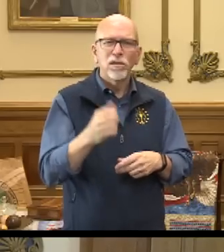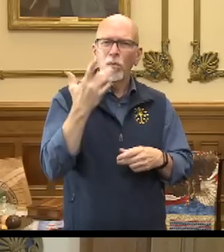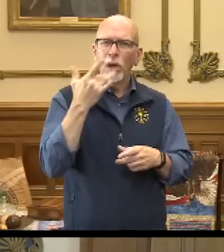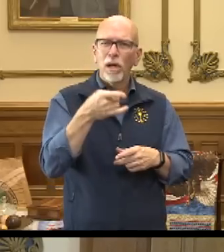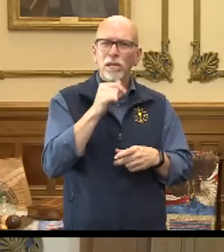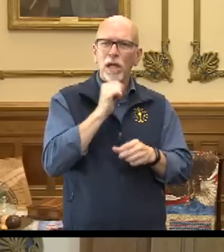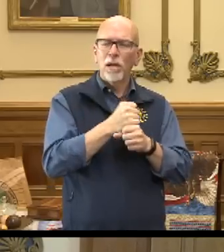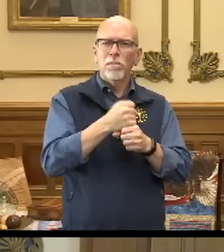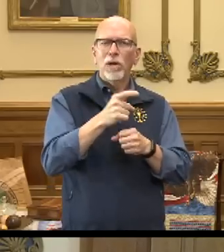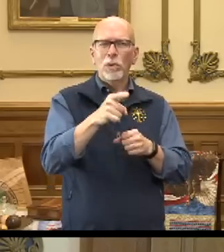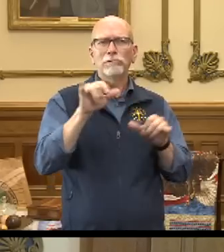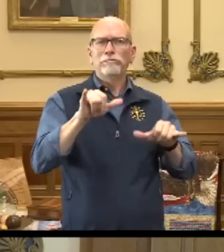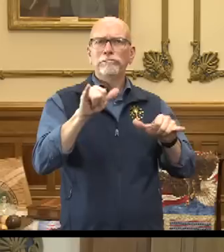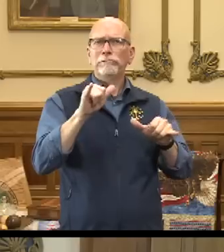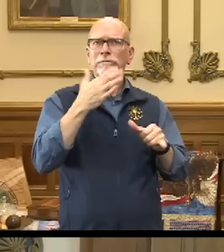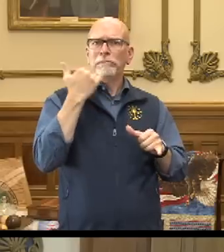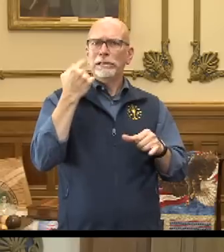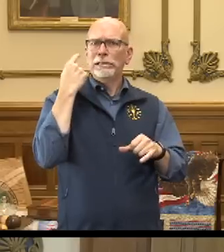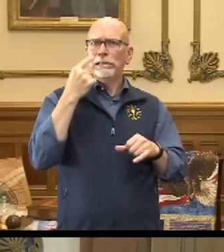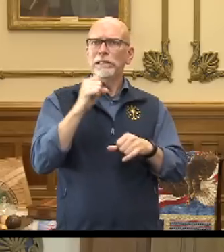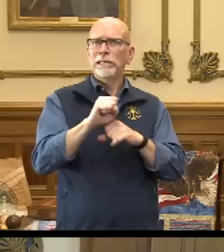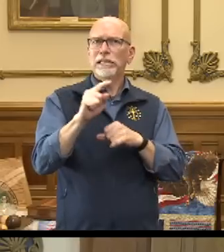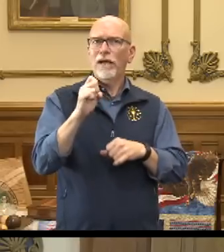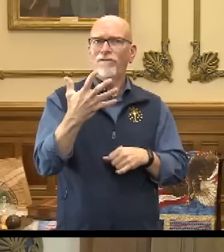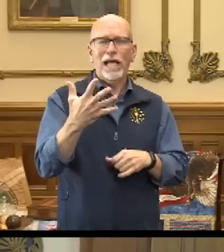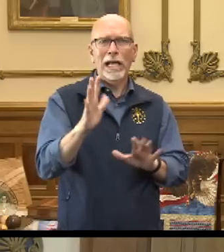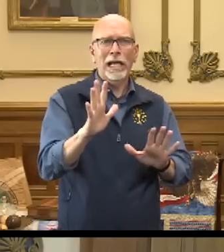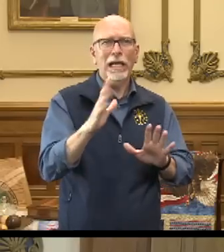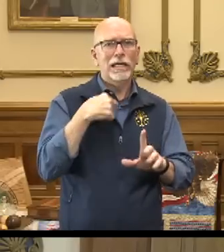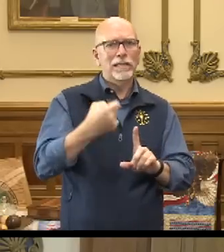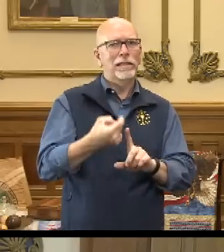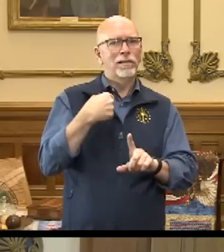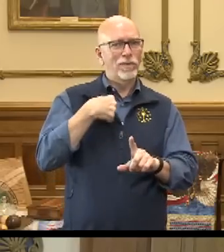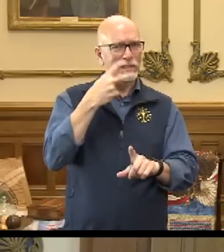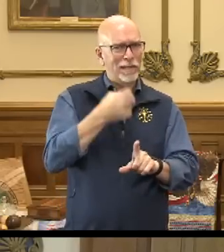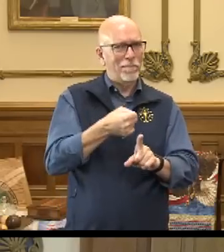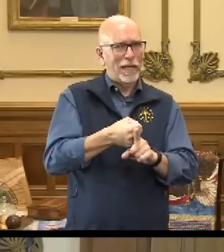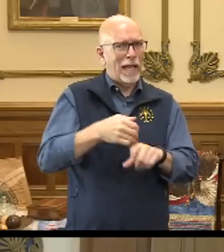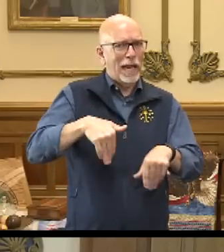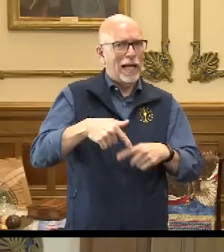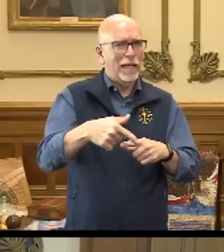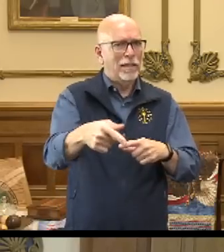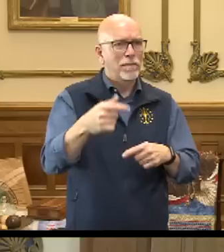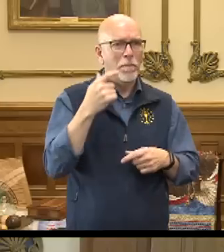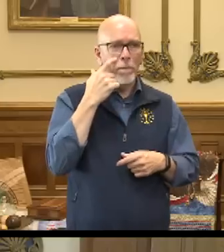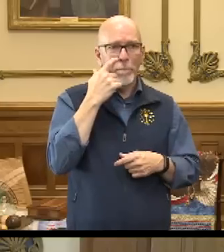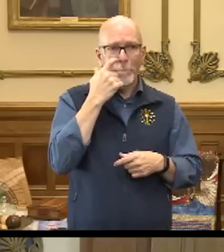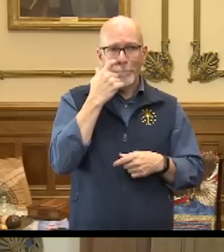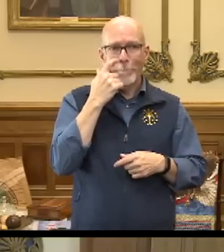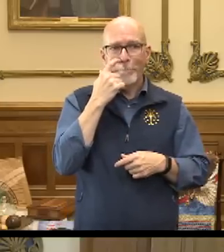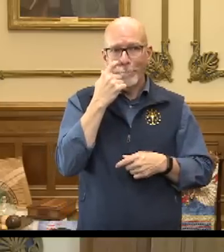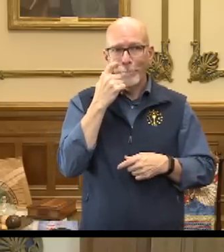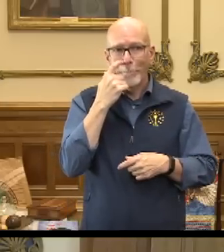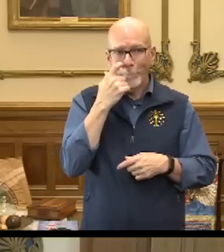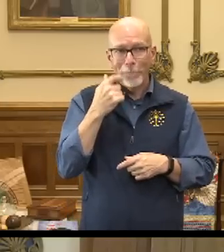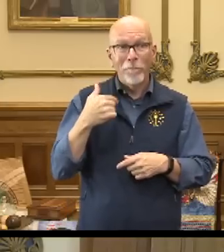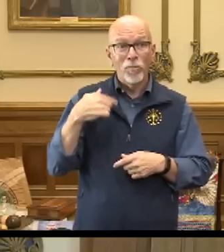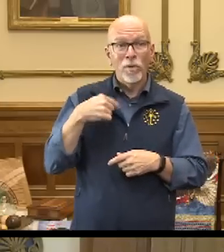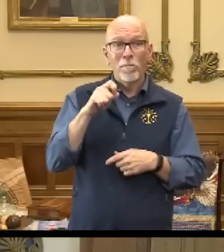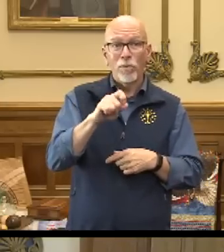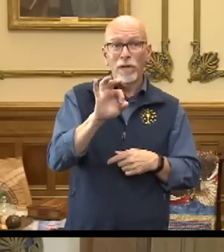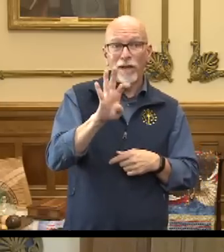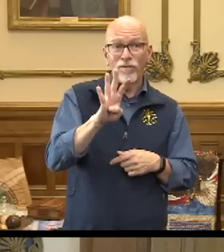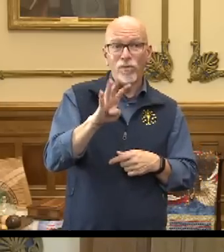that make you rethink going to stage 5 when we haven't even seen the impact of stage 5 yet? Yeah, we went from 0.94